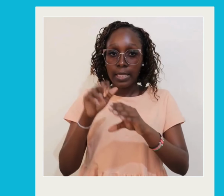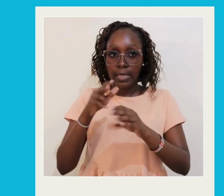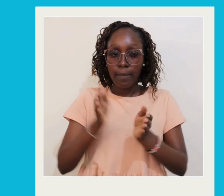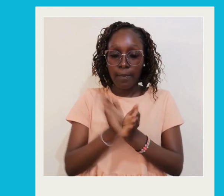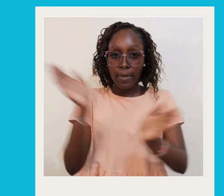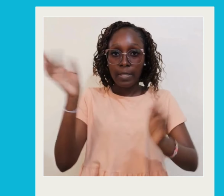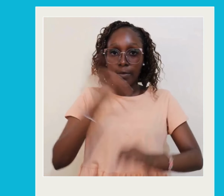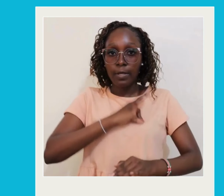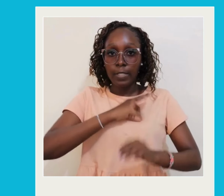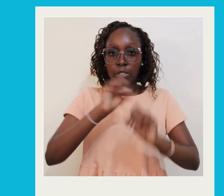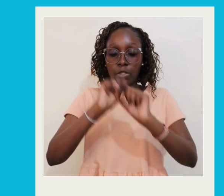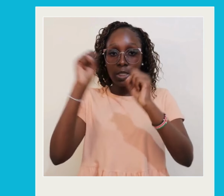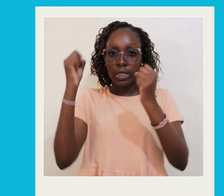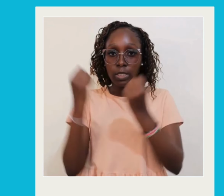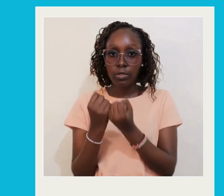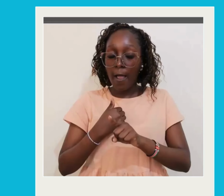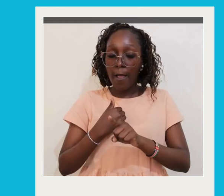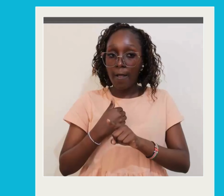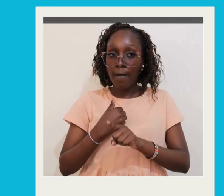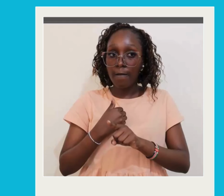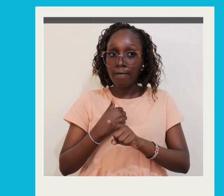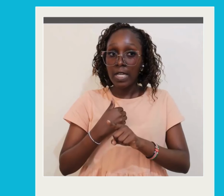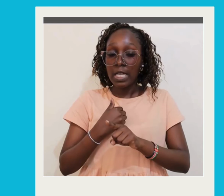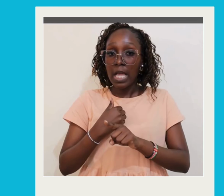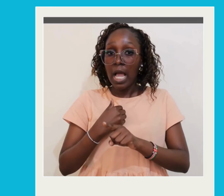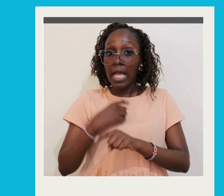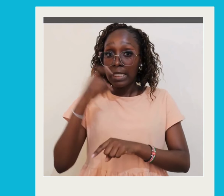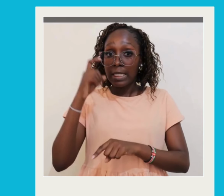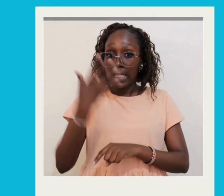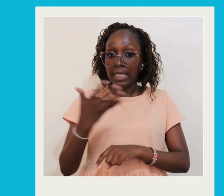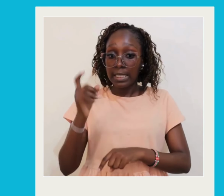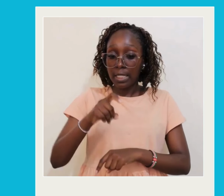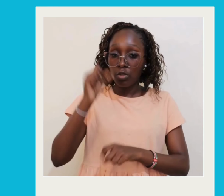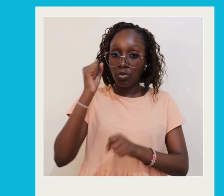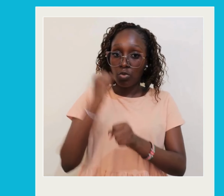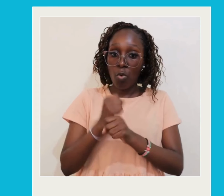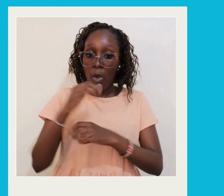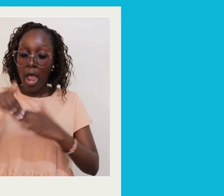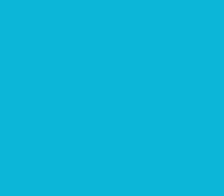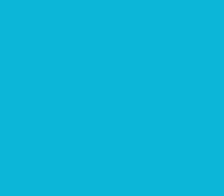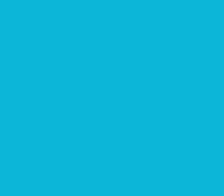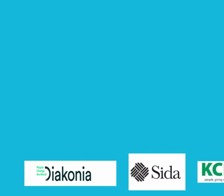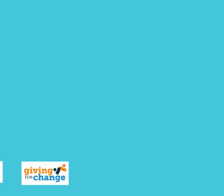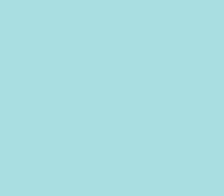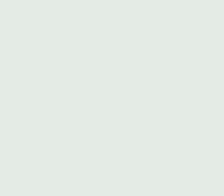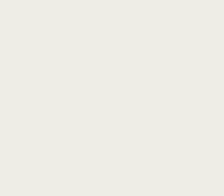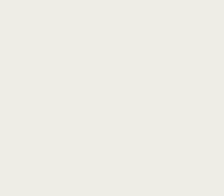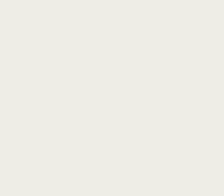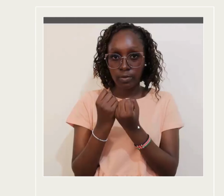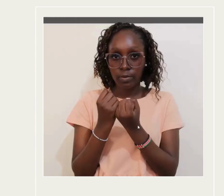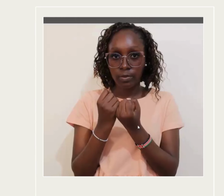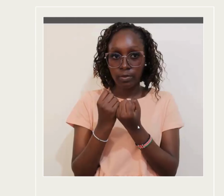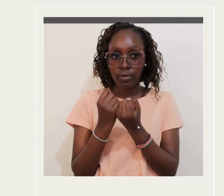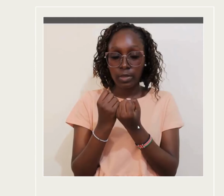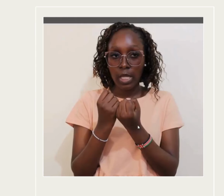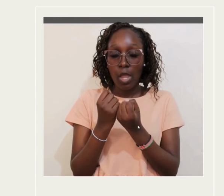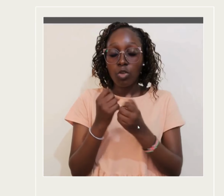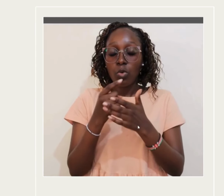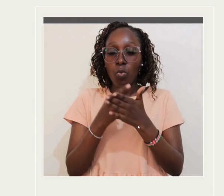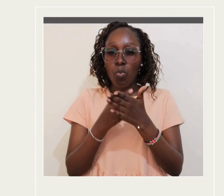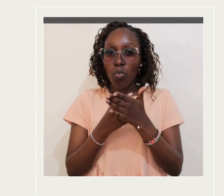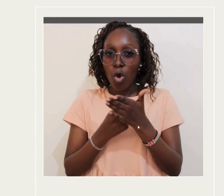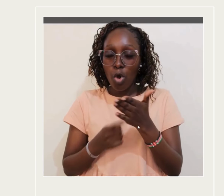thriving civil society, with the goal of promoting self-regulation among public benefit organizations.